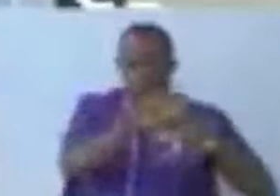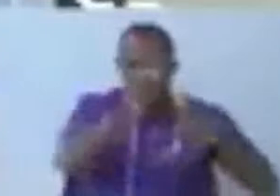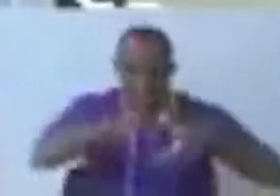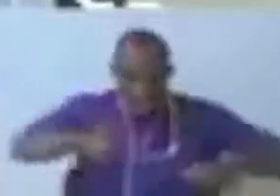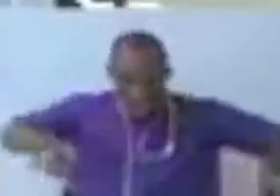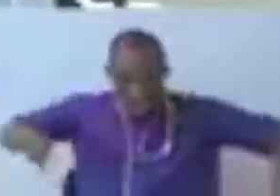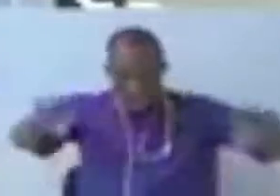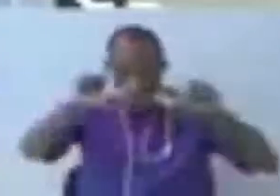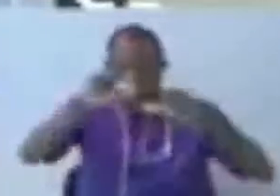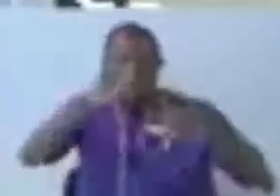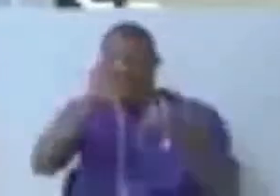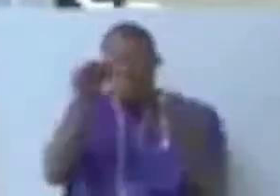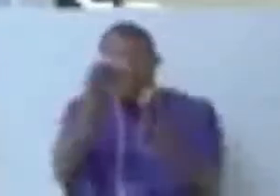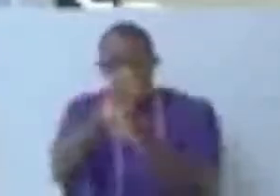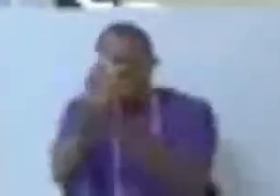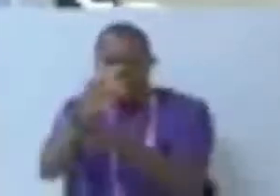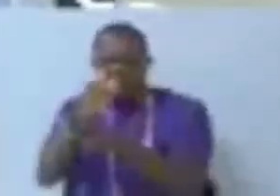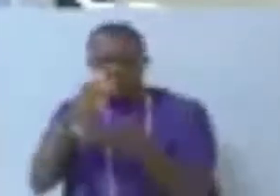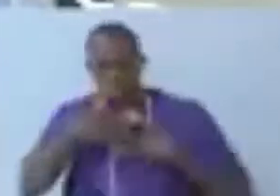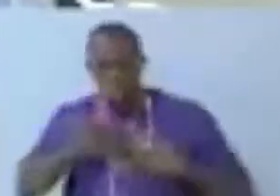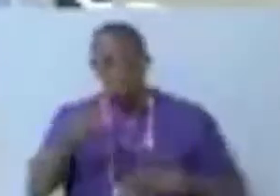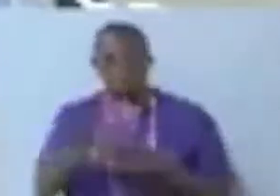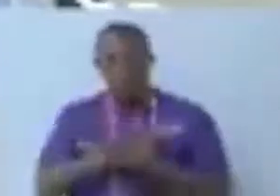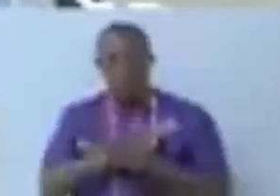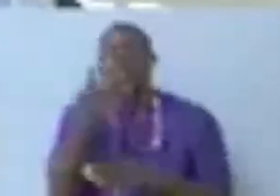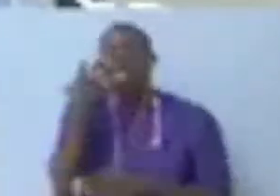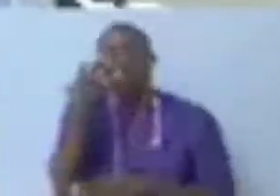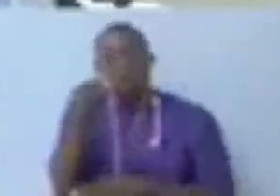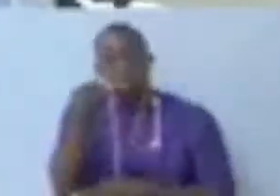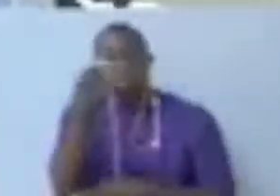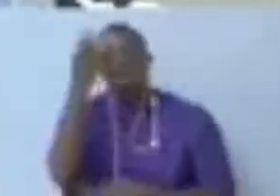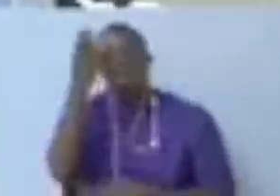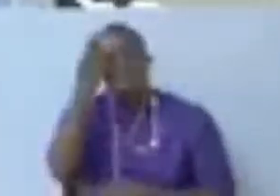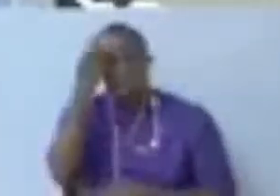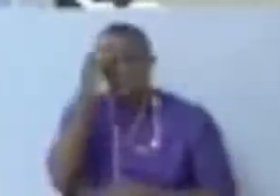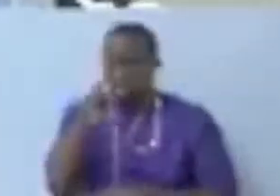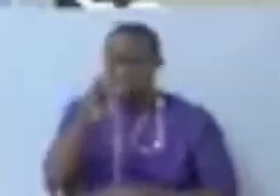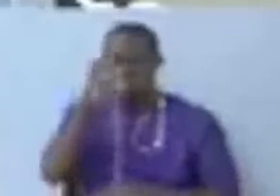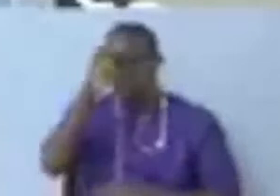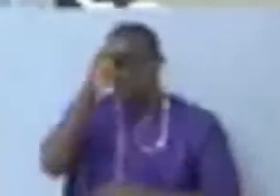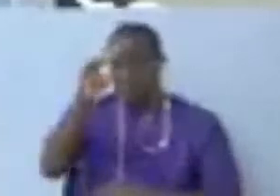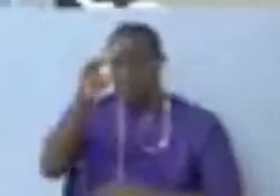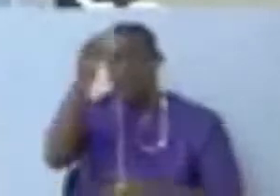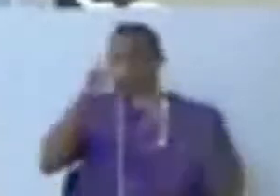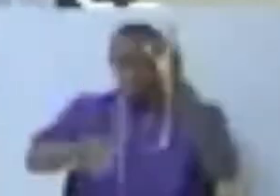That was how I know that this was just the Justice Minister.